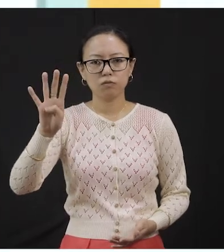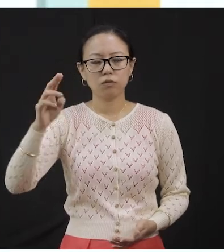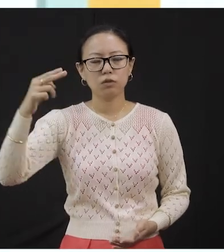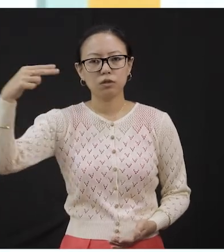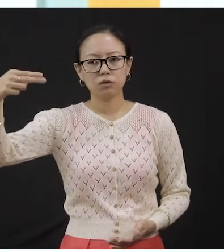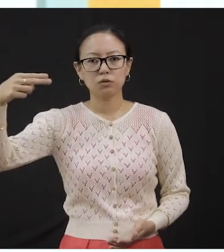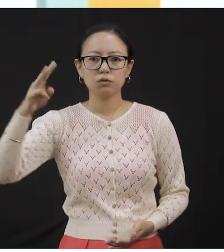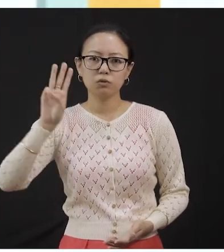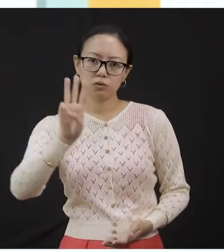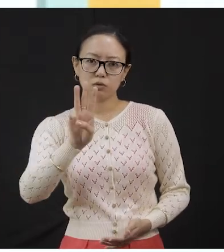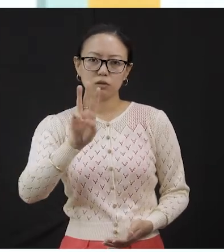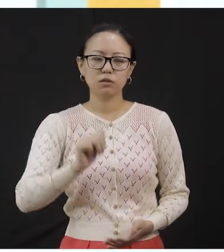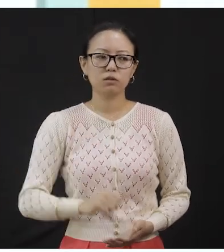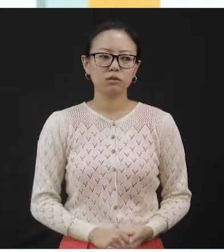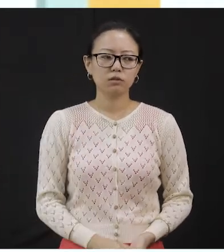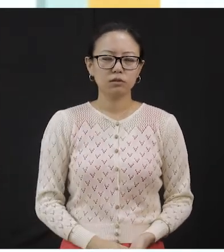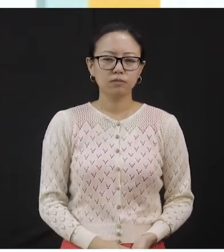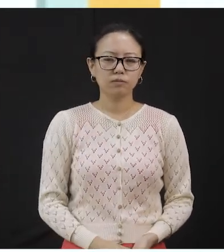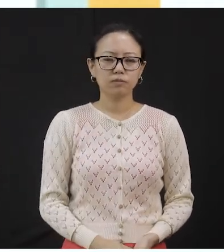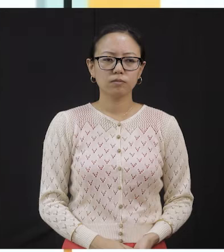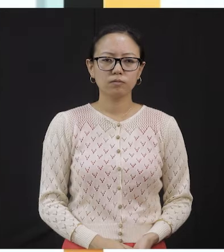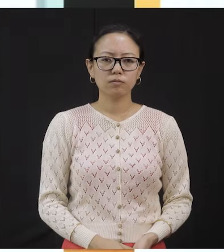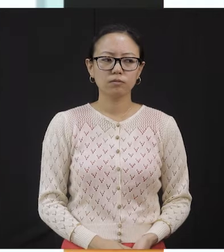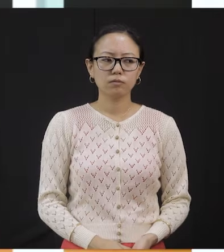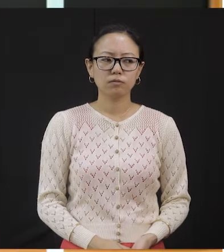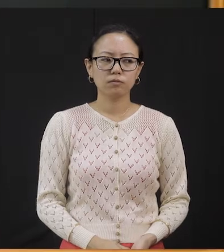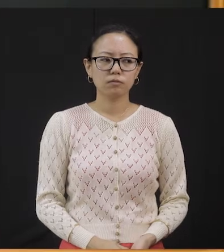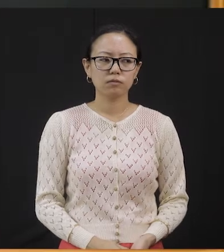3. Okay? Then,